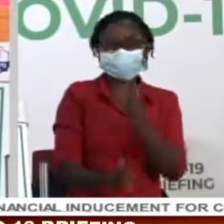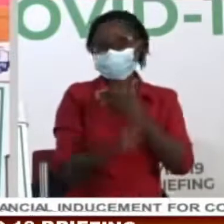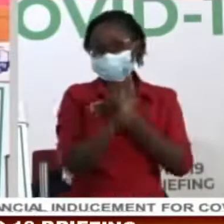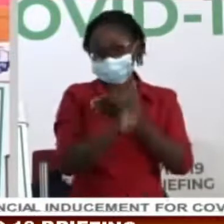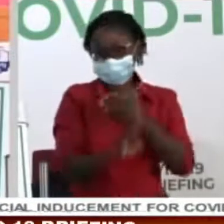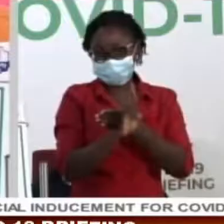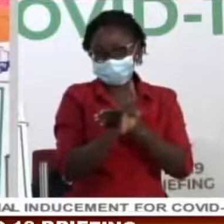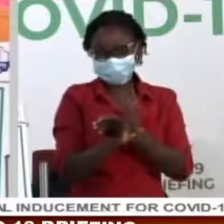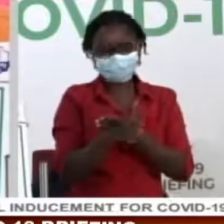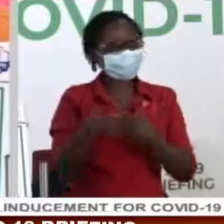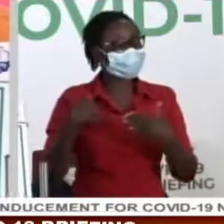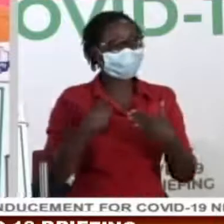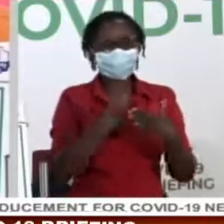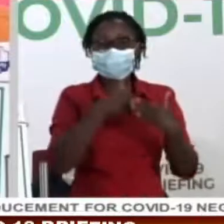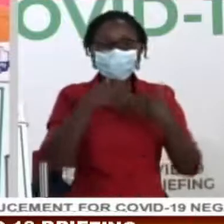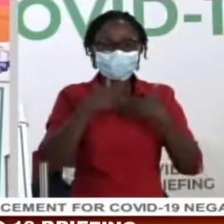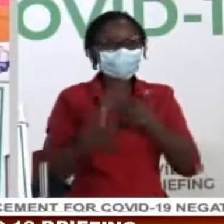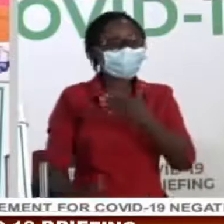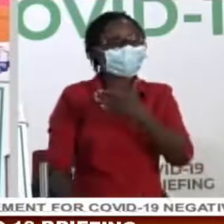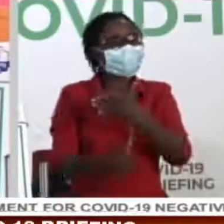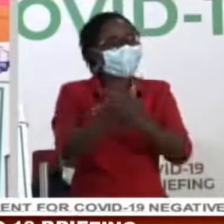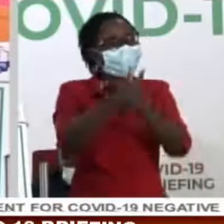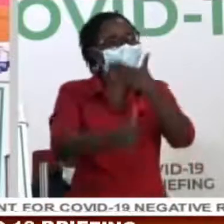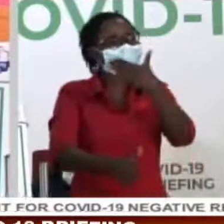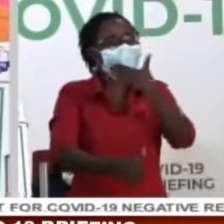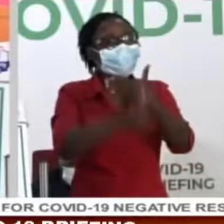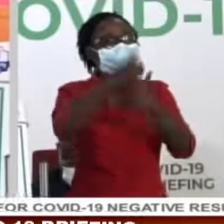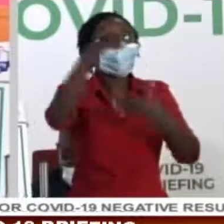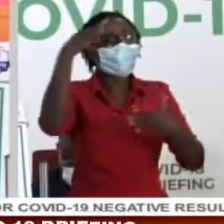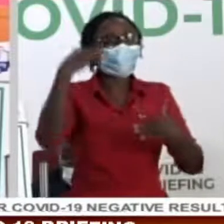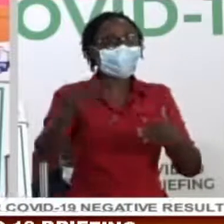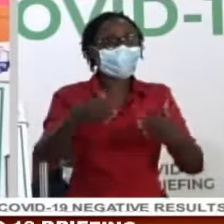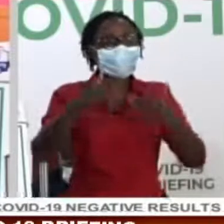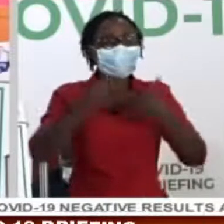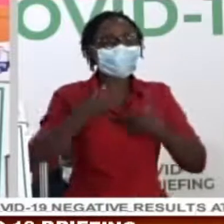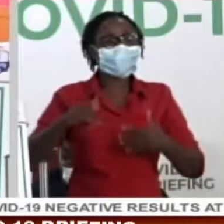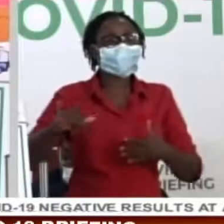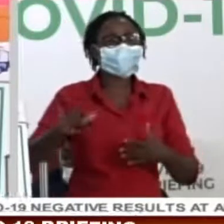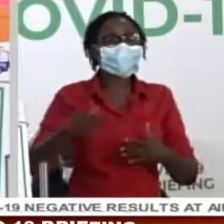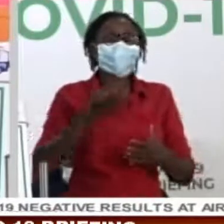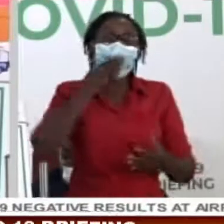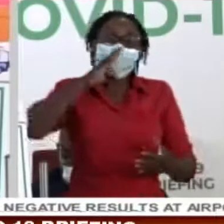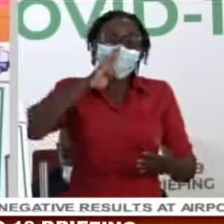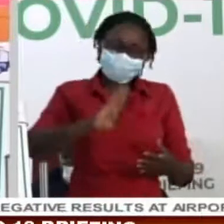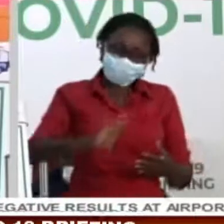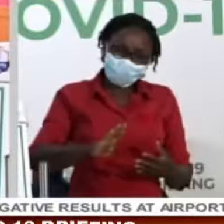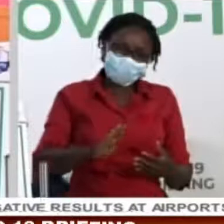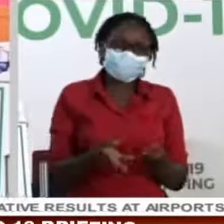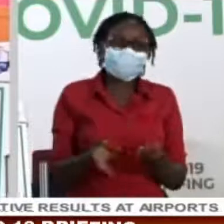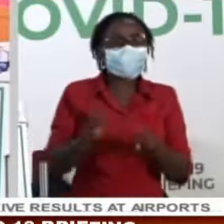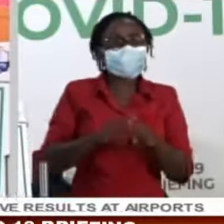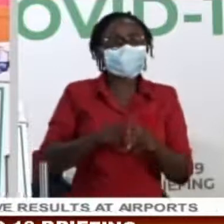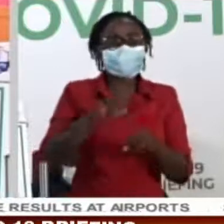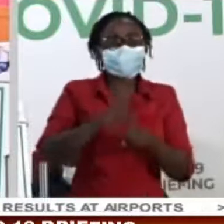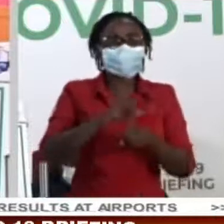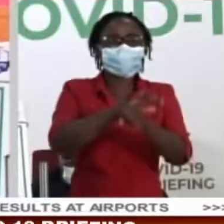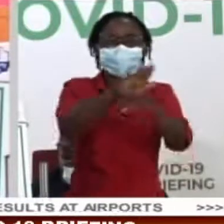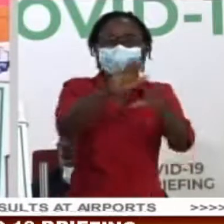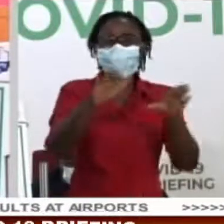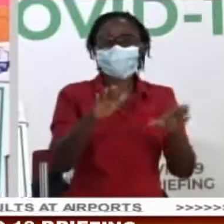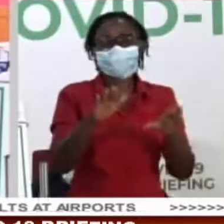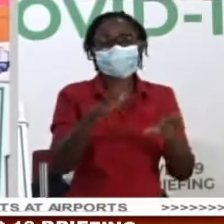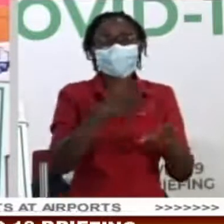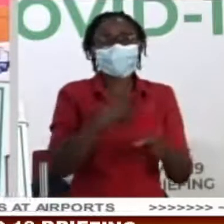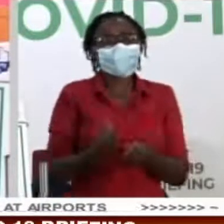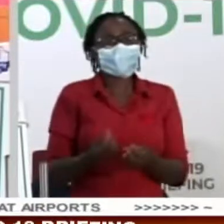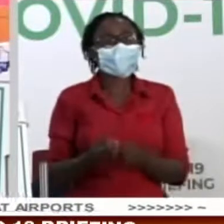the danger of falling into the same negative balance in our own COVID-19 strategy and